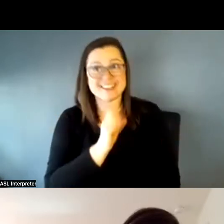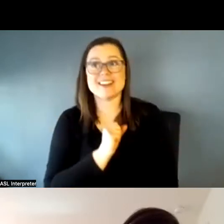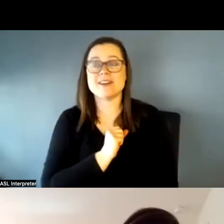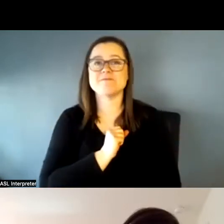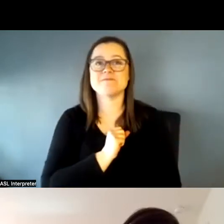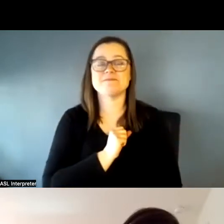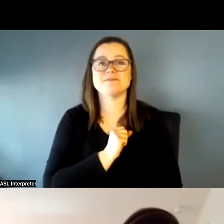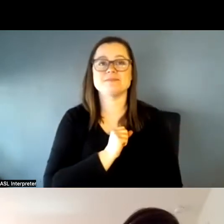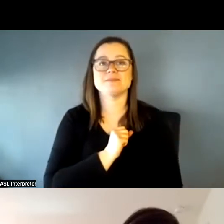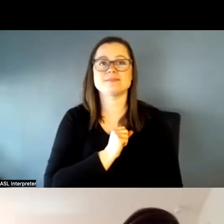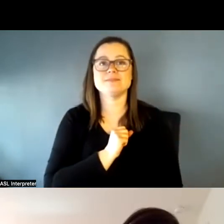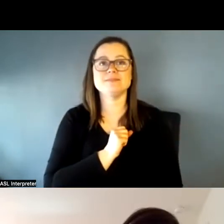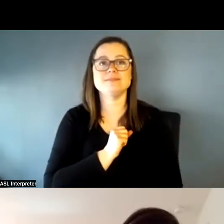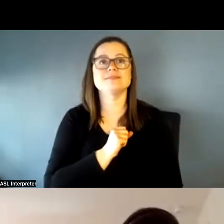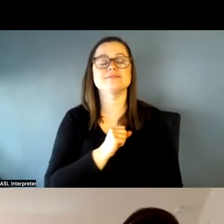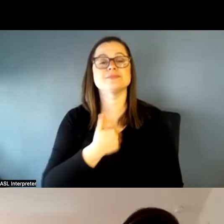I grew up